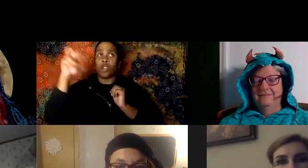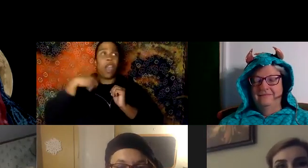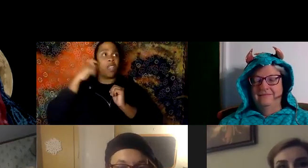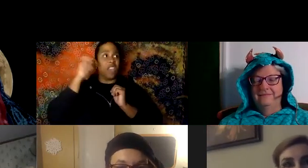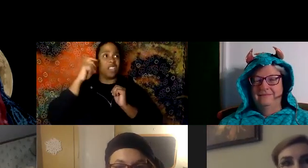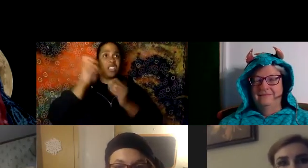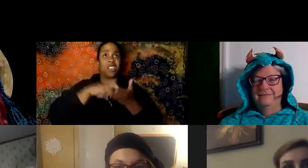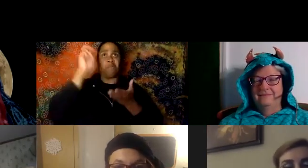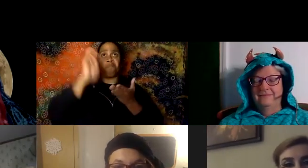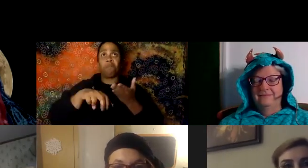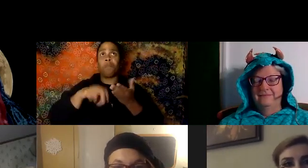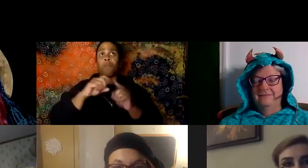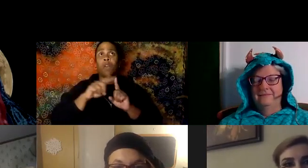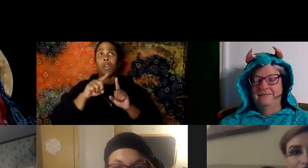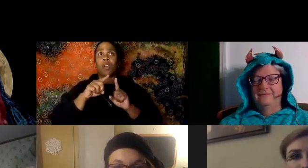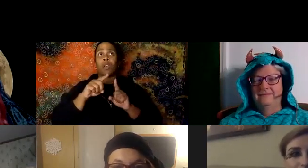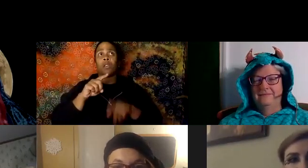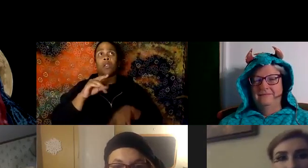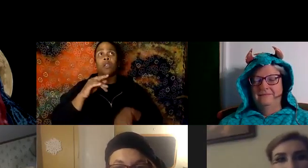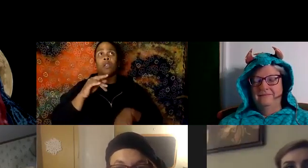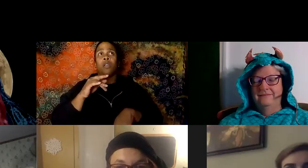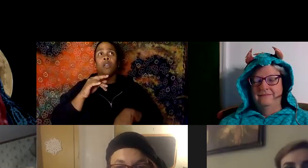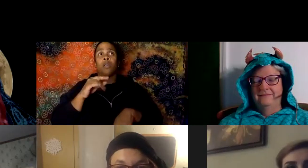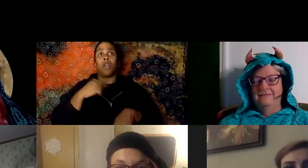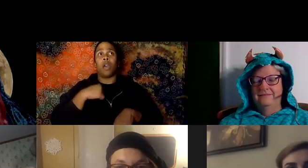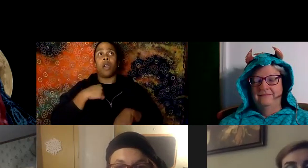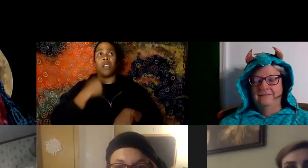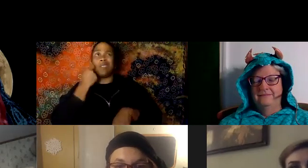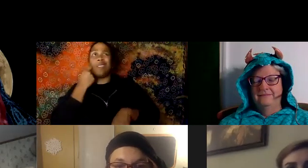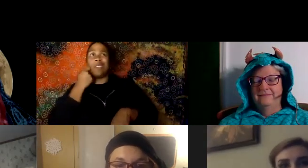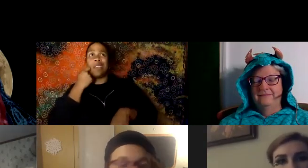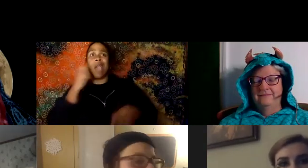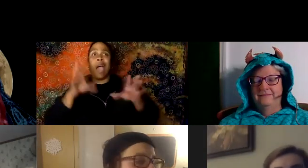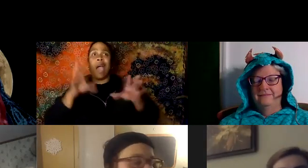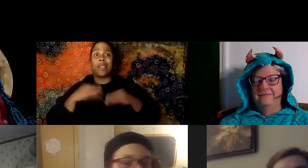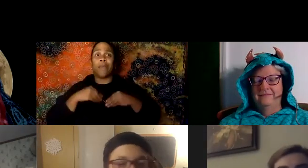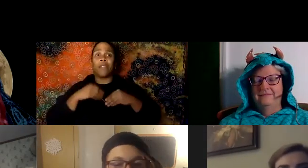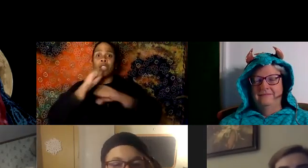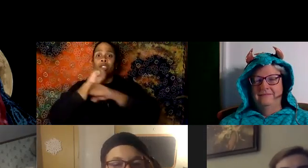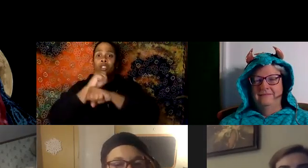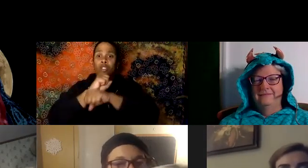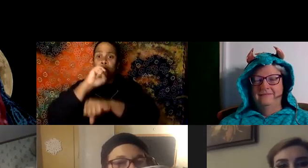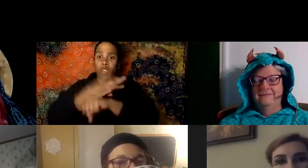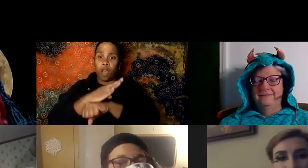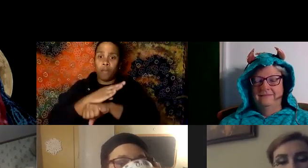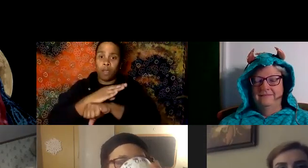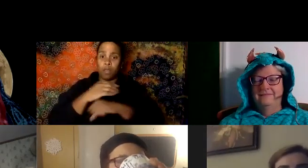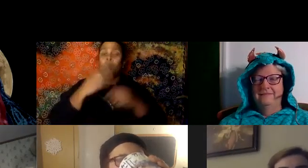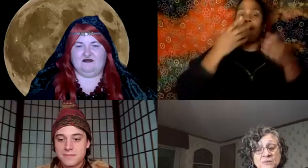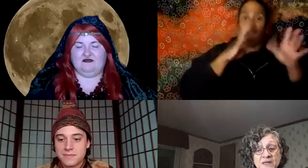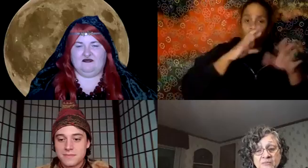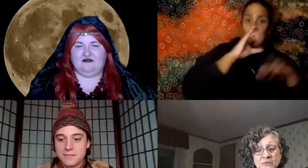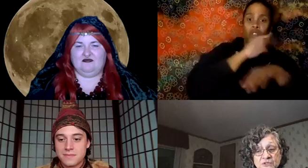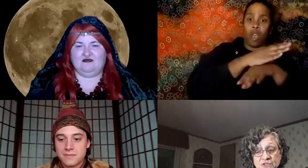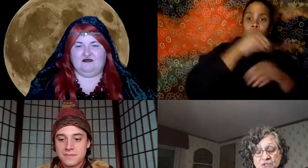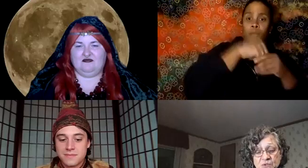But I actually accepted a job I'm going to finish the job in Oregon, but I will also